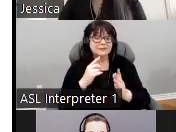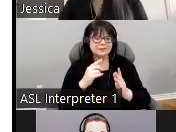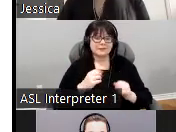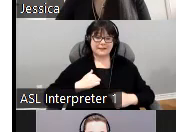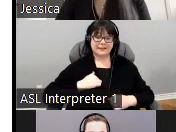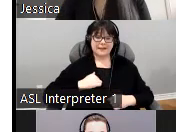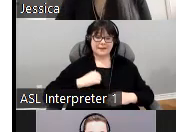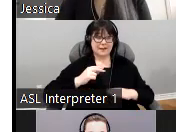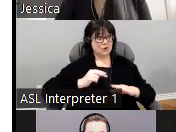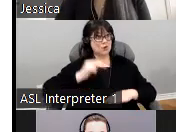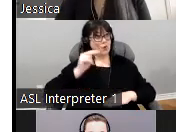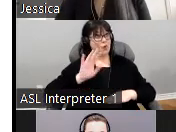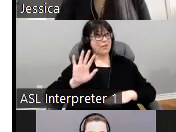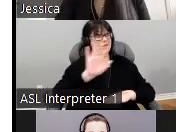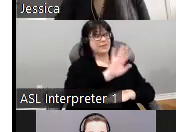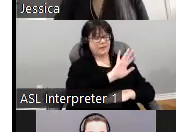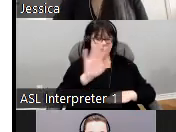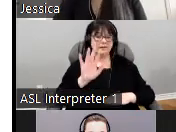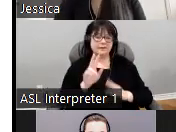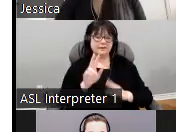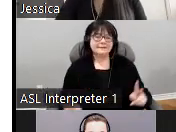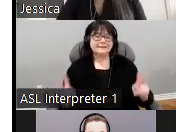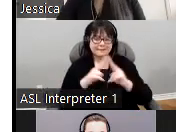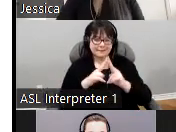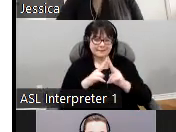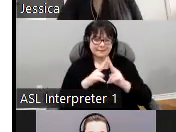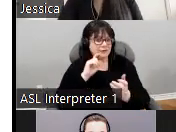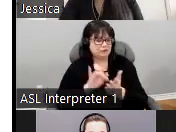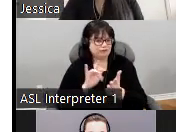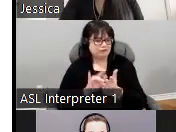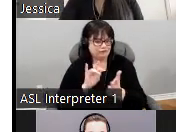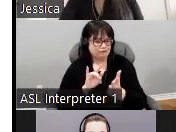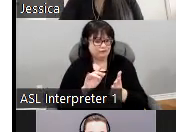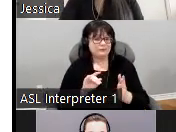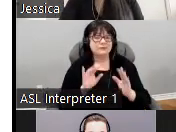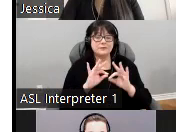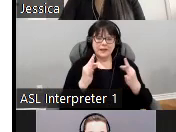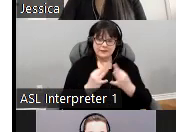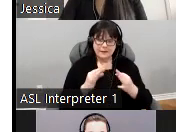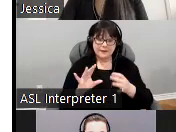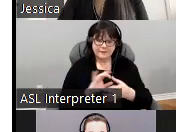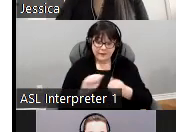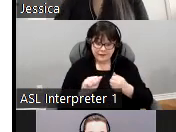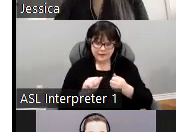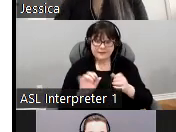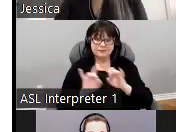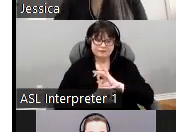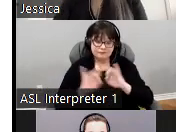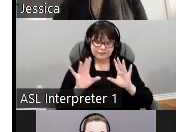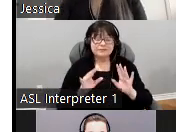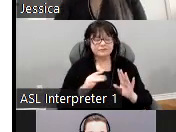times higher in rural areas. So from this, we can clearly see that IPV